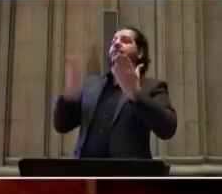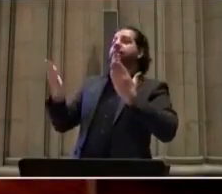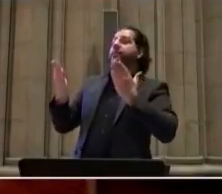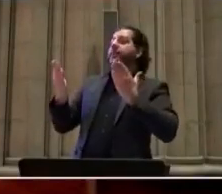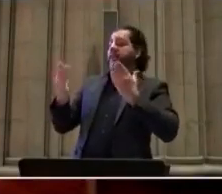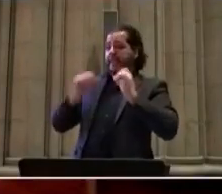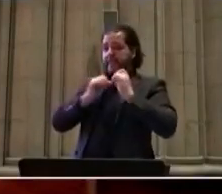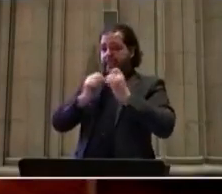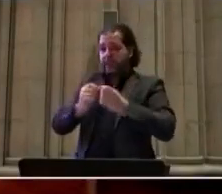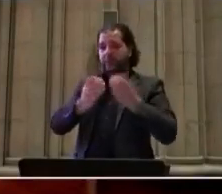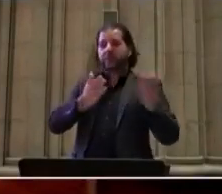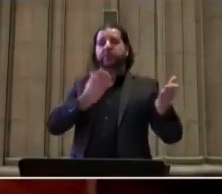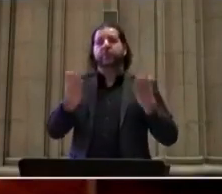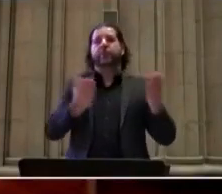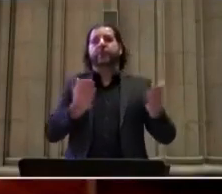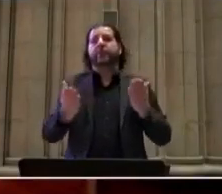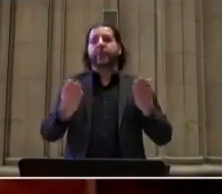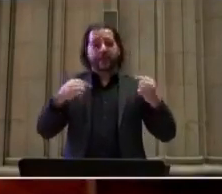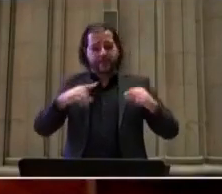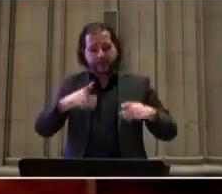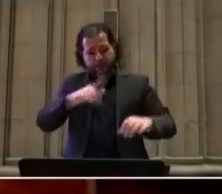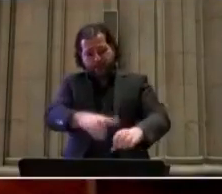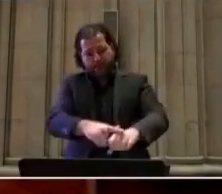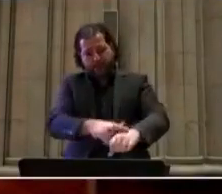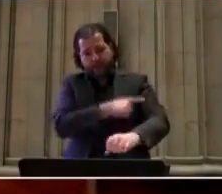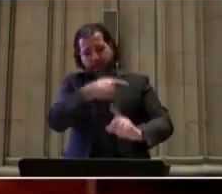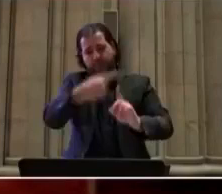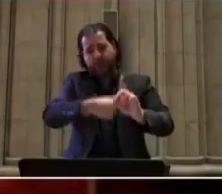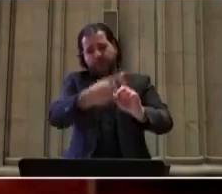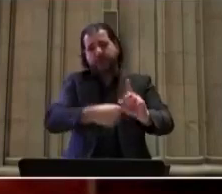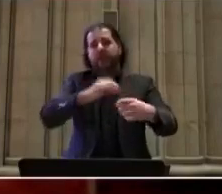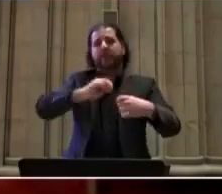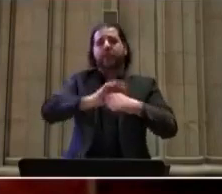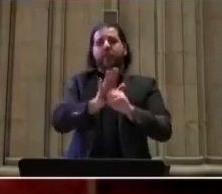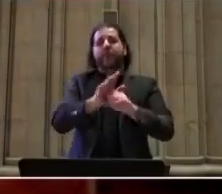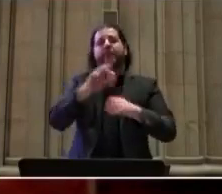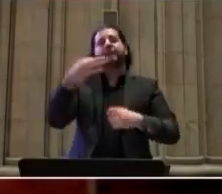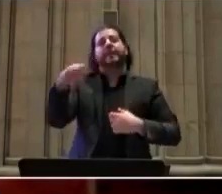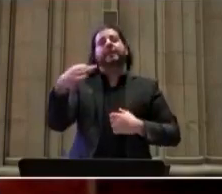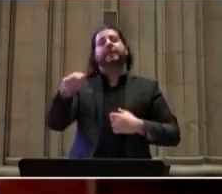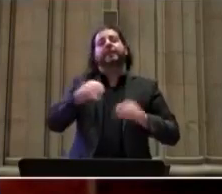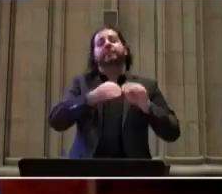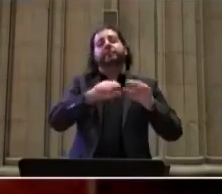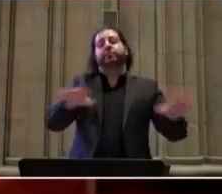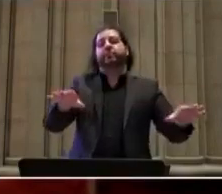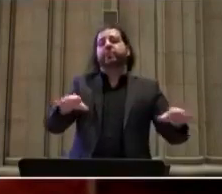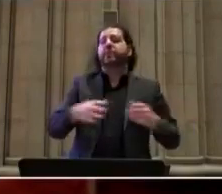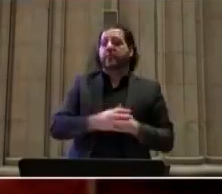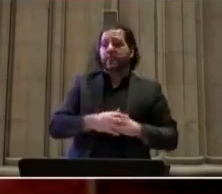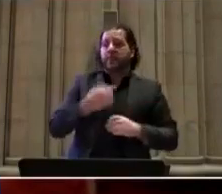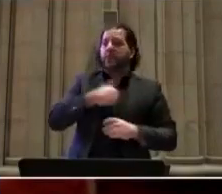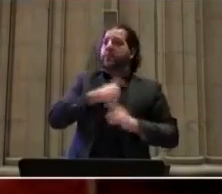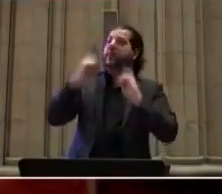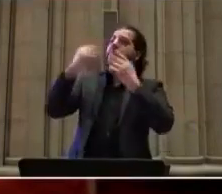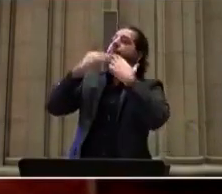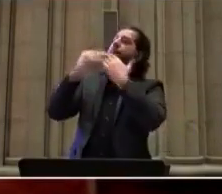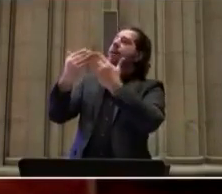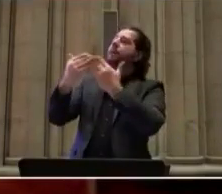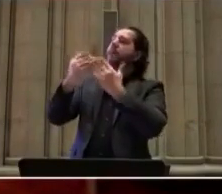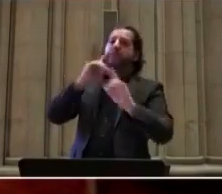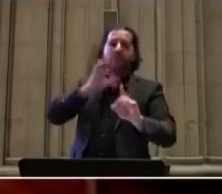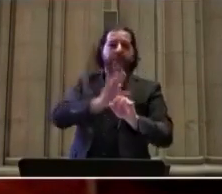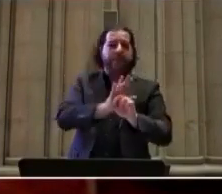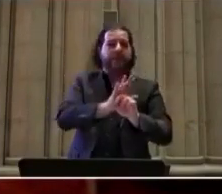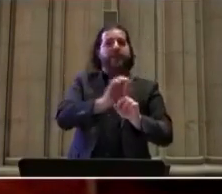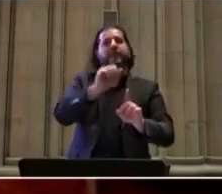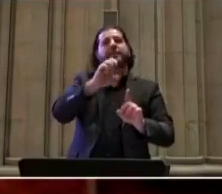and continue to serve during these long months of the COVID-19 pandemic. We give thanks for their